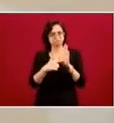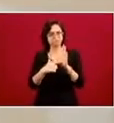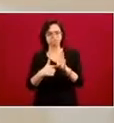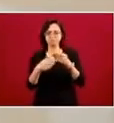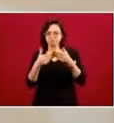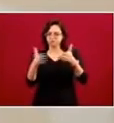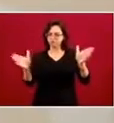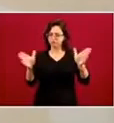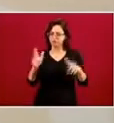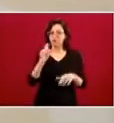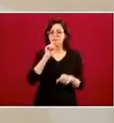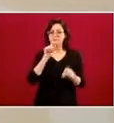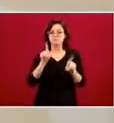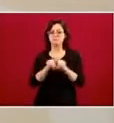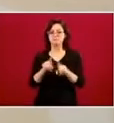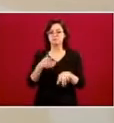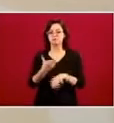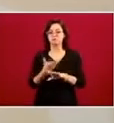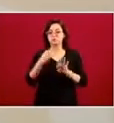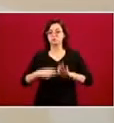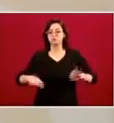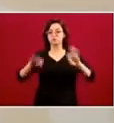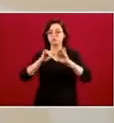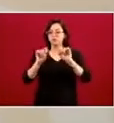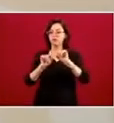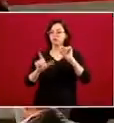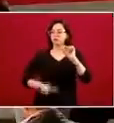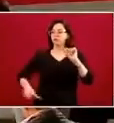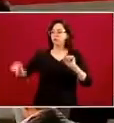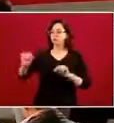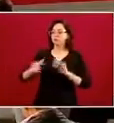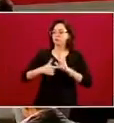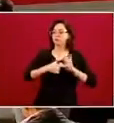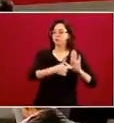the objective of reaching the Mexican people and communicating with the people.